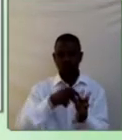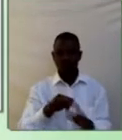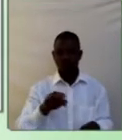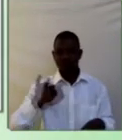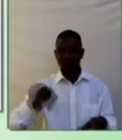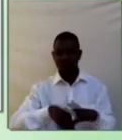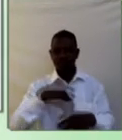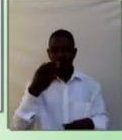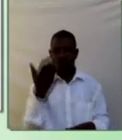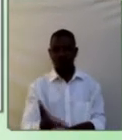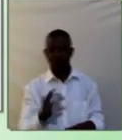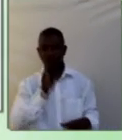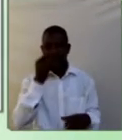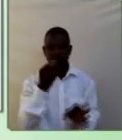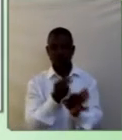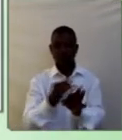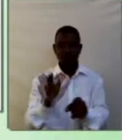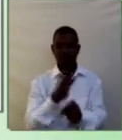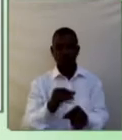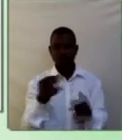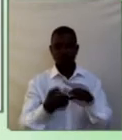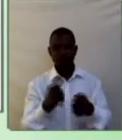there is a faithful friend.